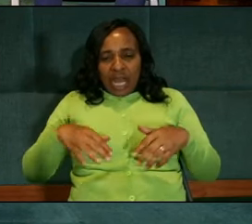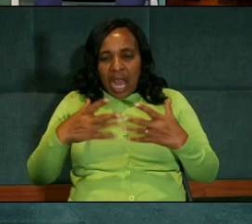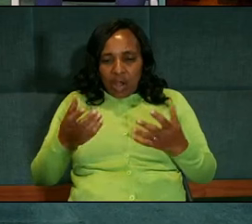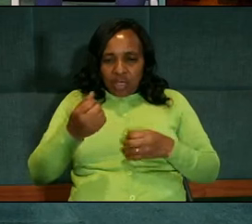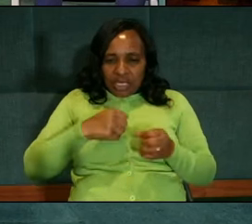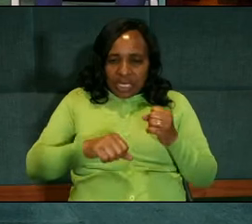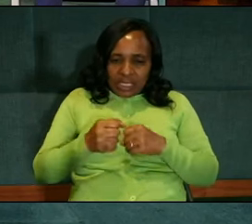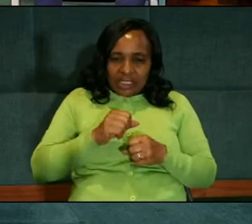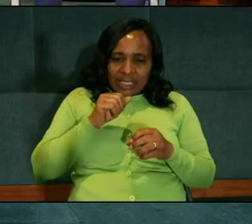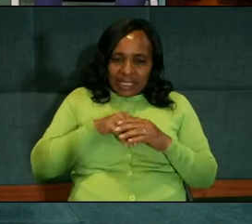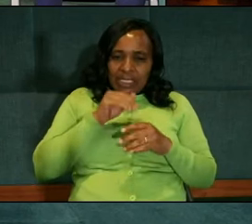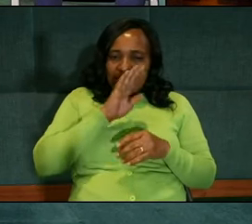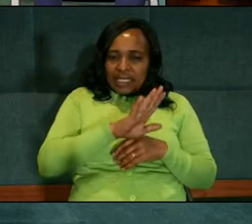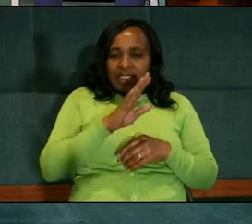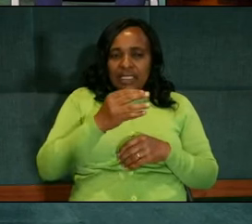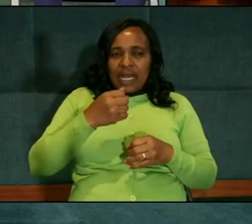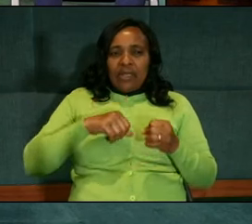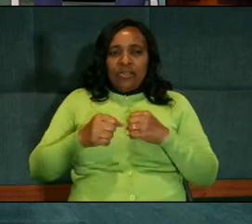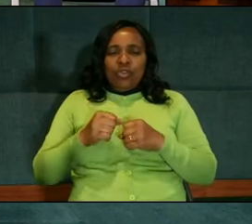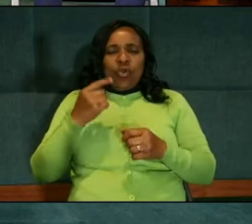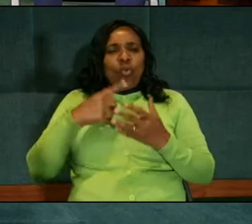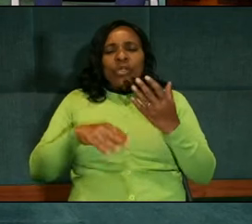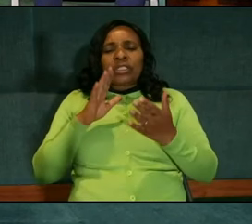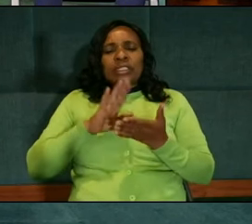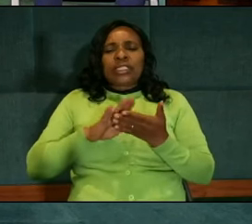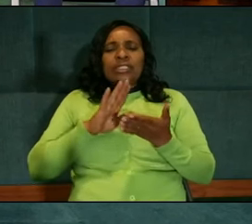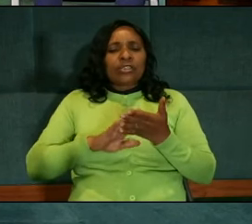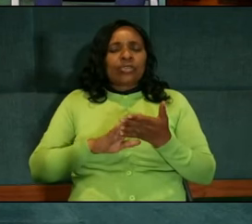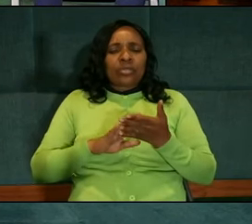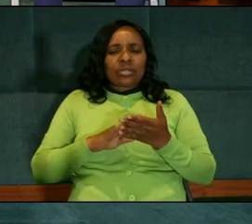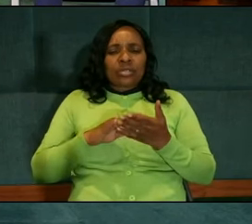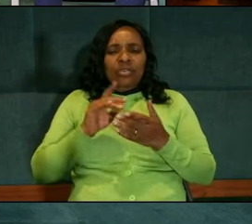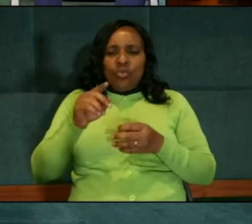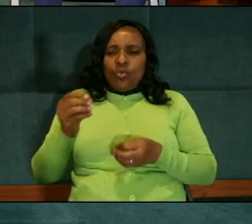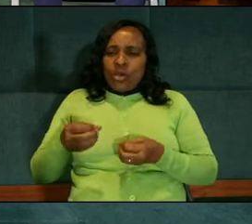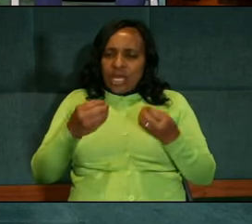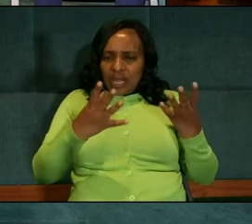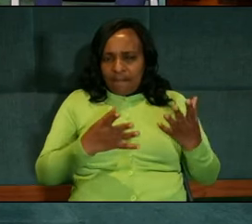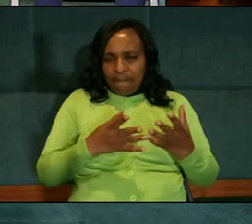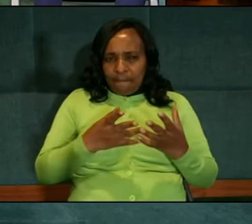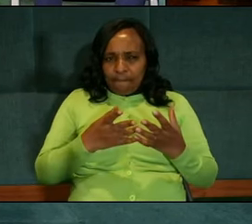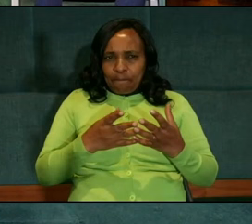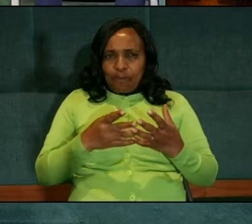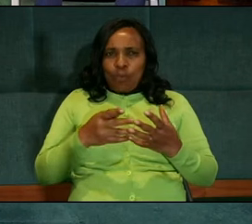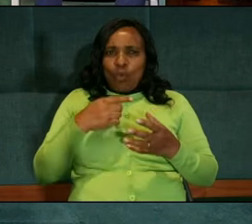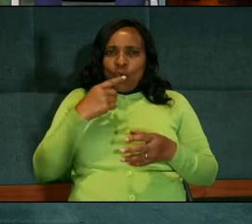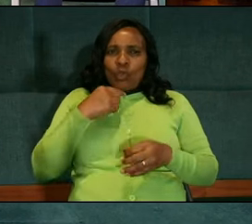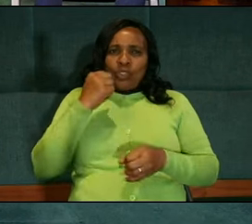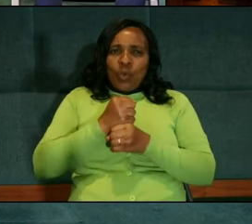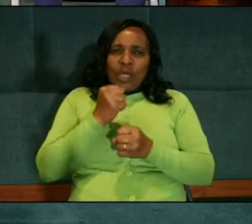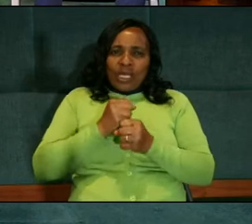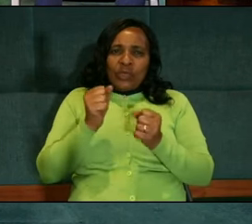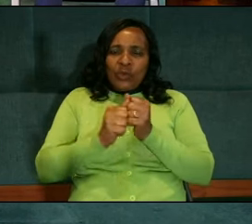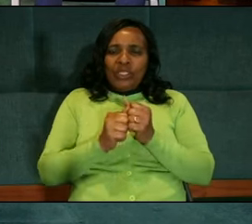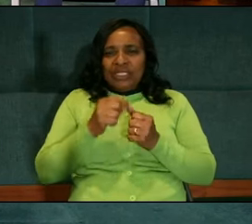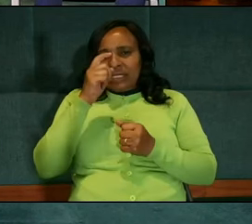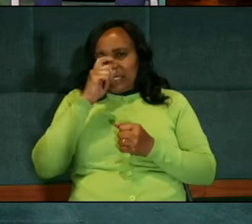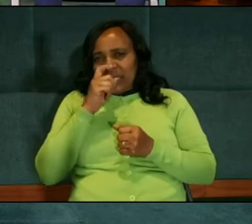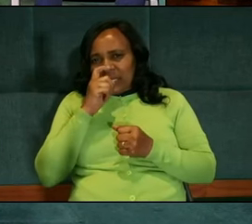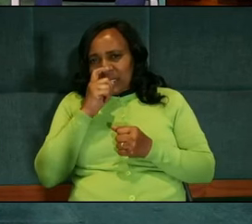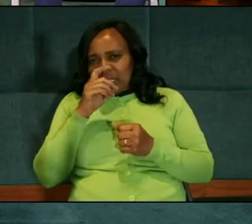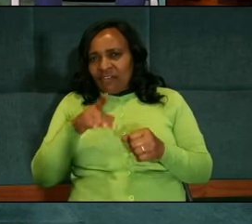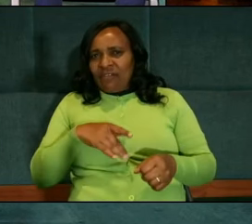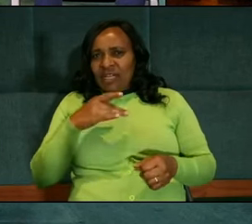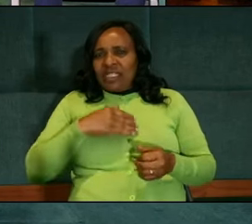the actual story? What suggestions do you have to maybe a Saul in these days Who's dealing with jealousy? Who feels like